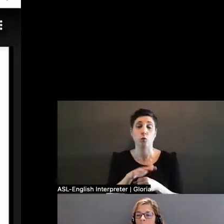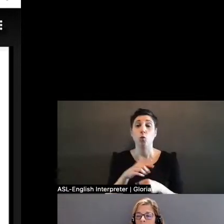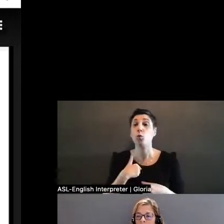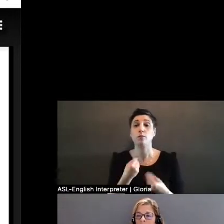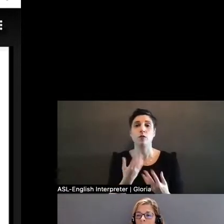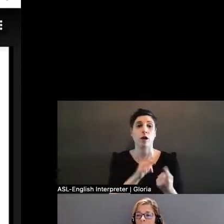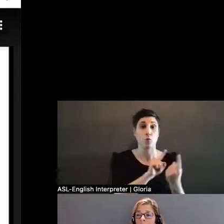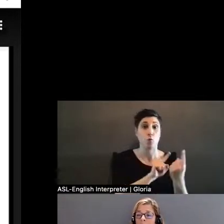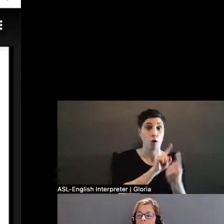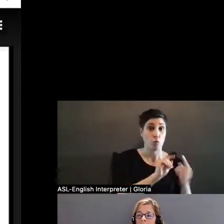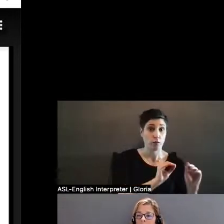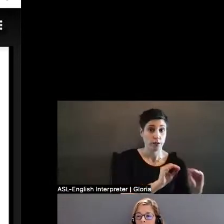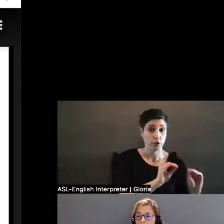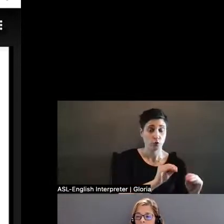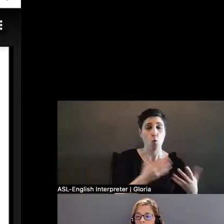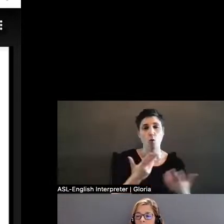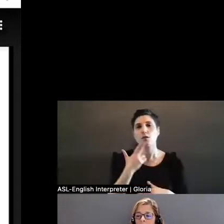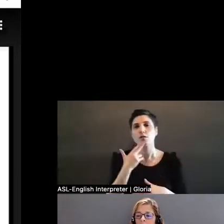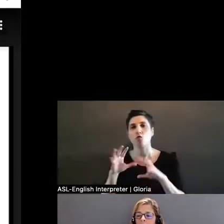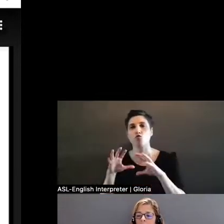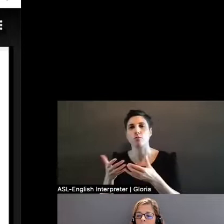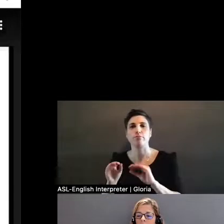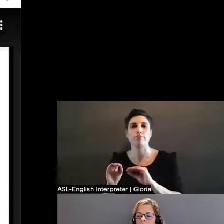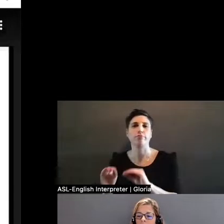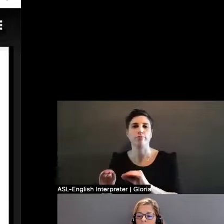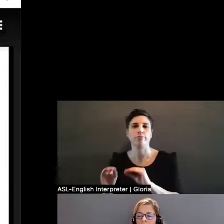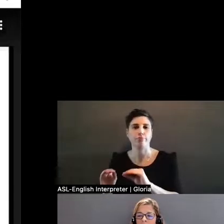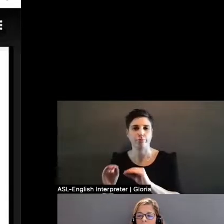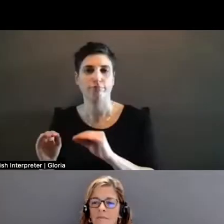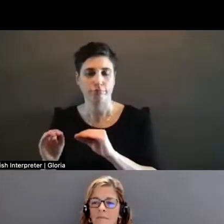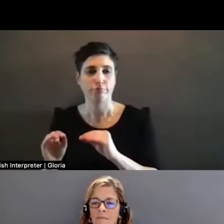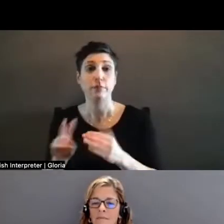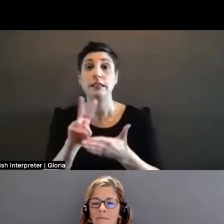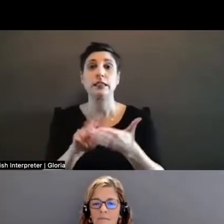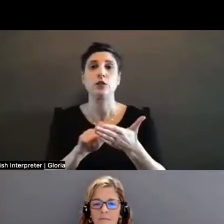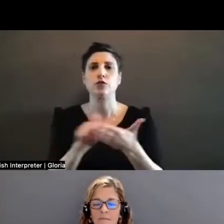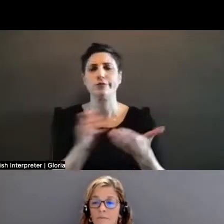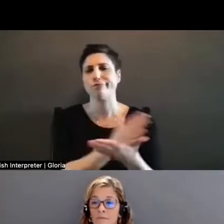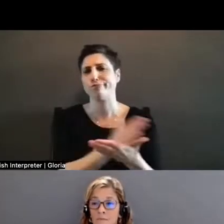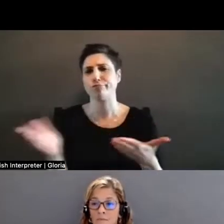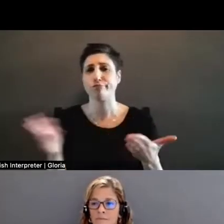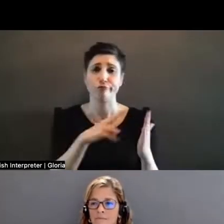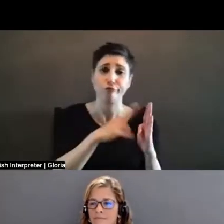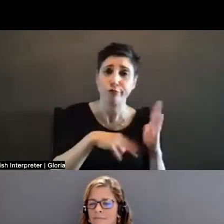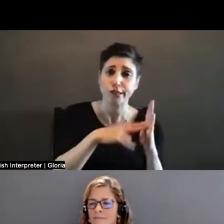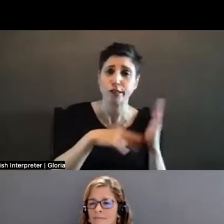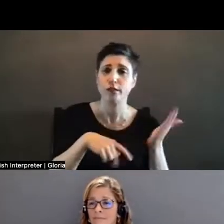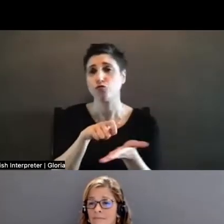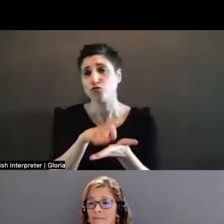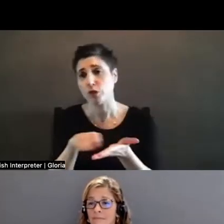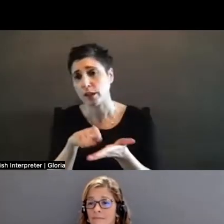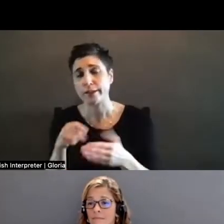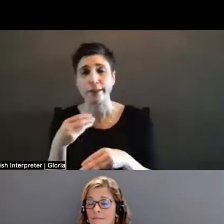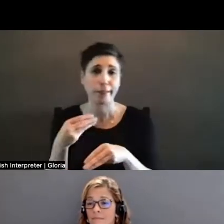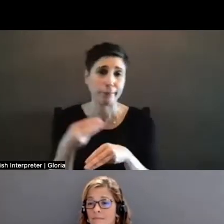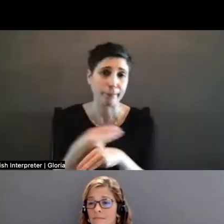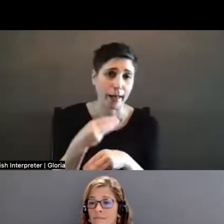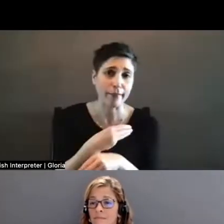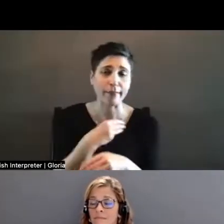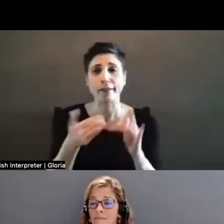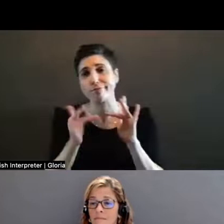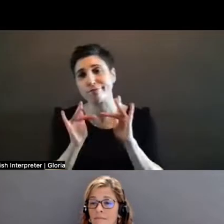small group classes for all types of literacy, including reading, writing, math, and digital